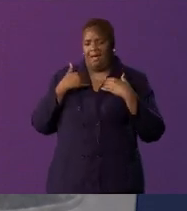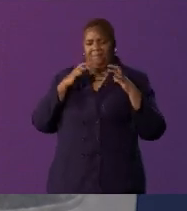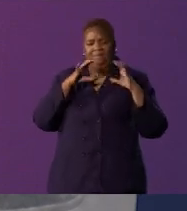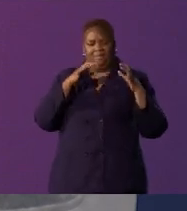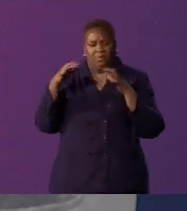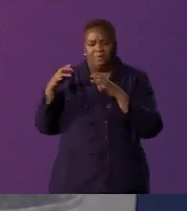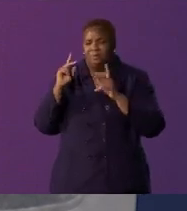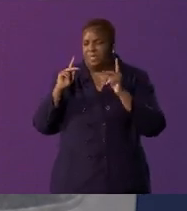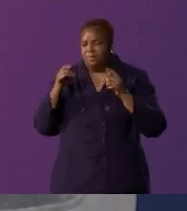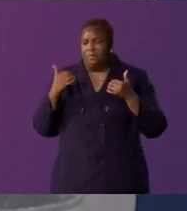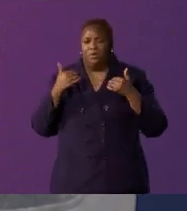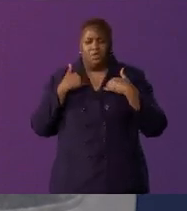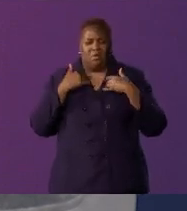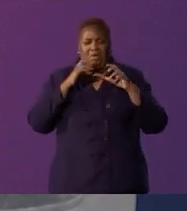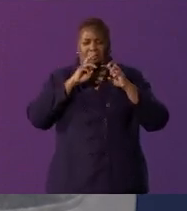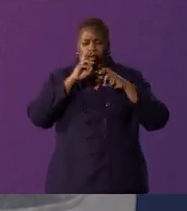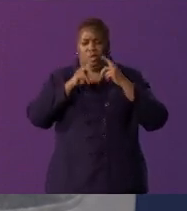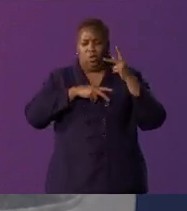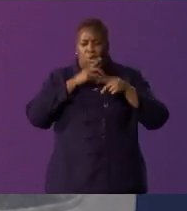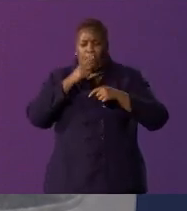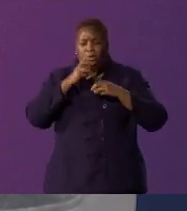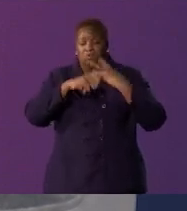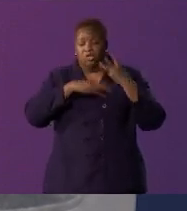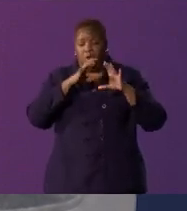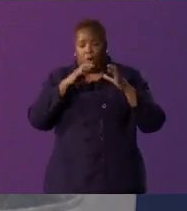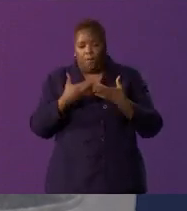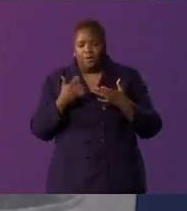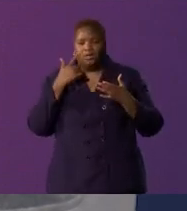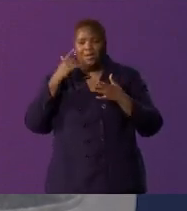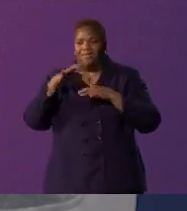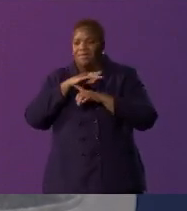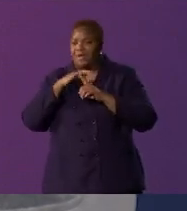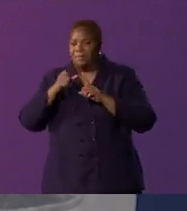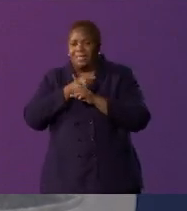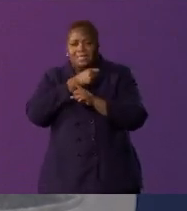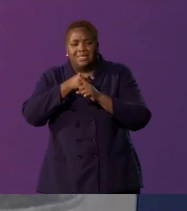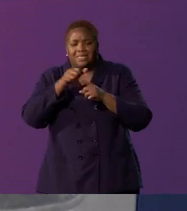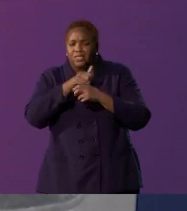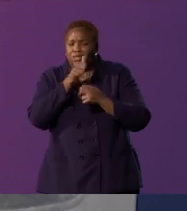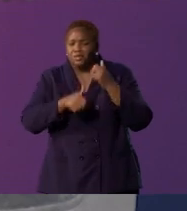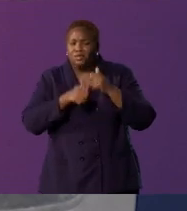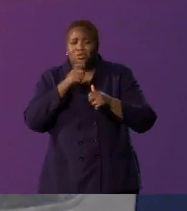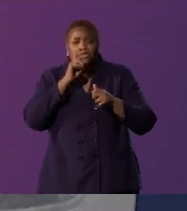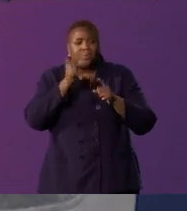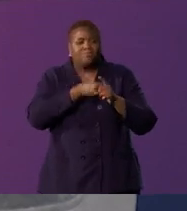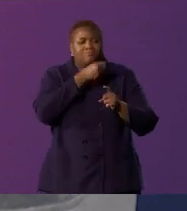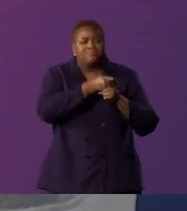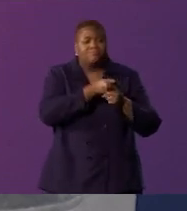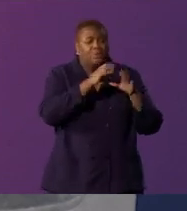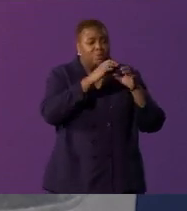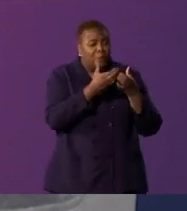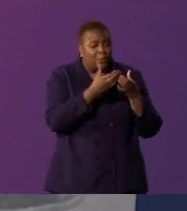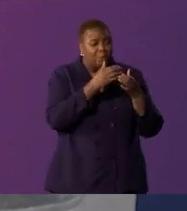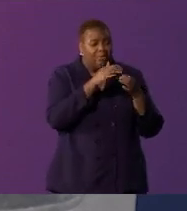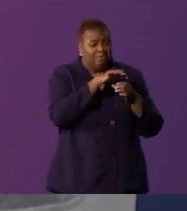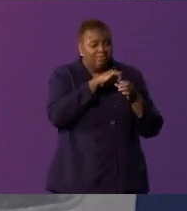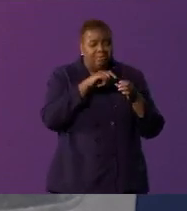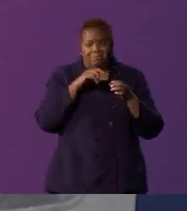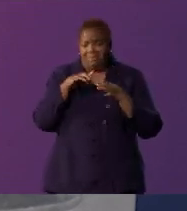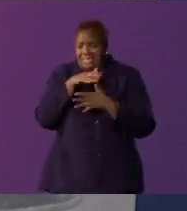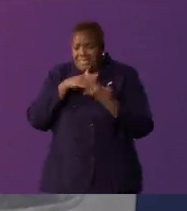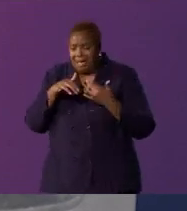got globalization, you've got environmental issues that are going to impact everything from the globe as a whole to societies,